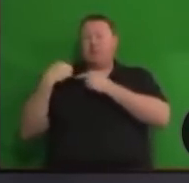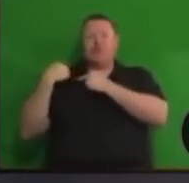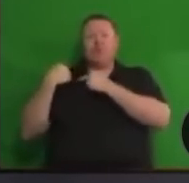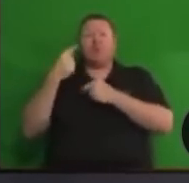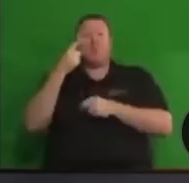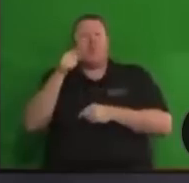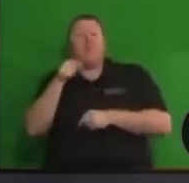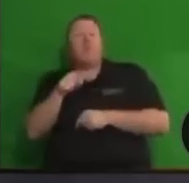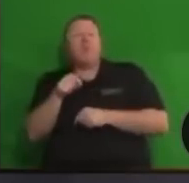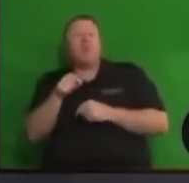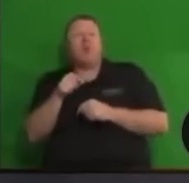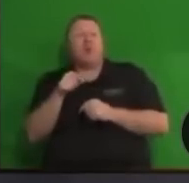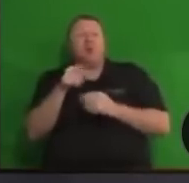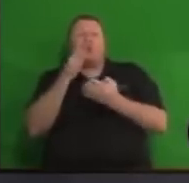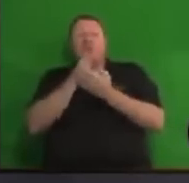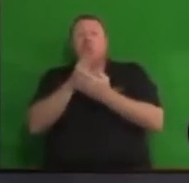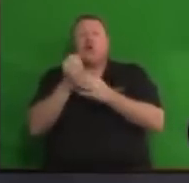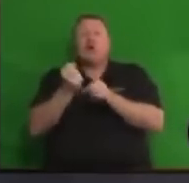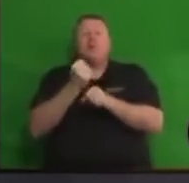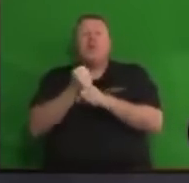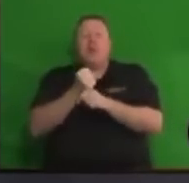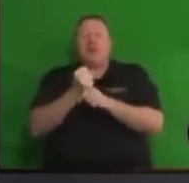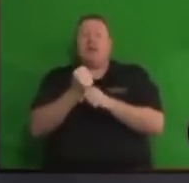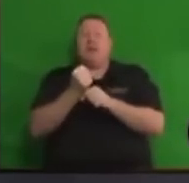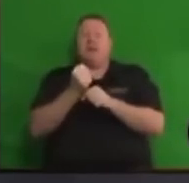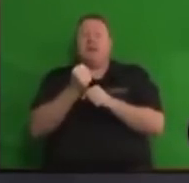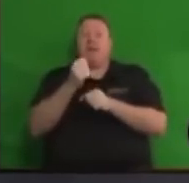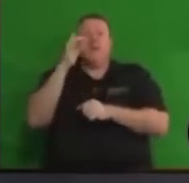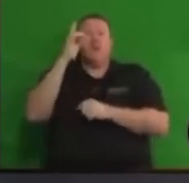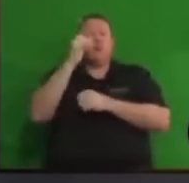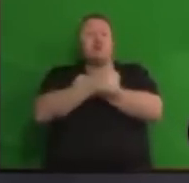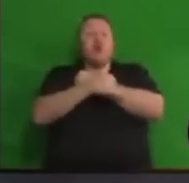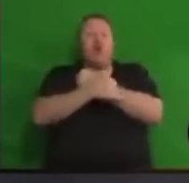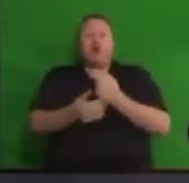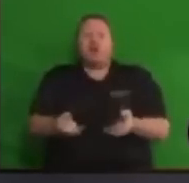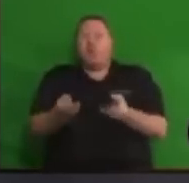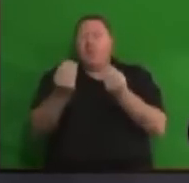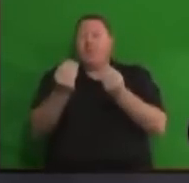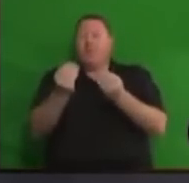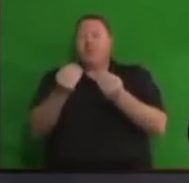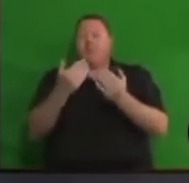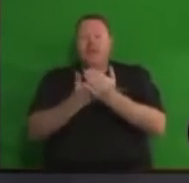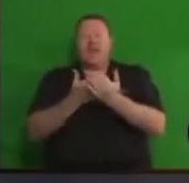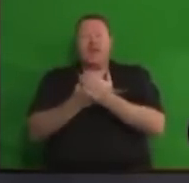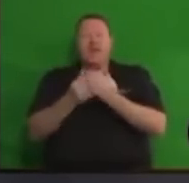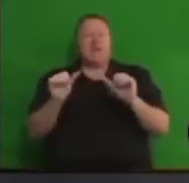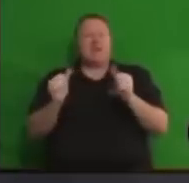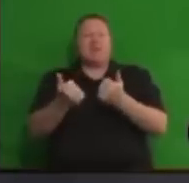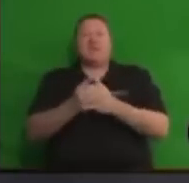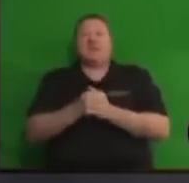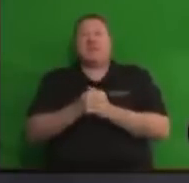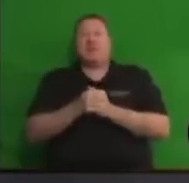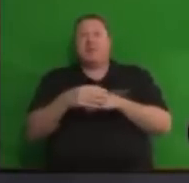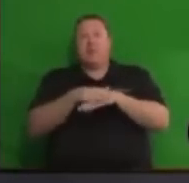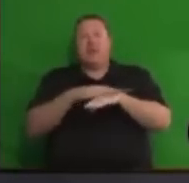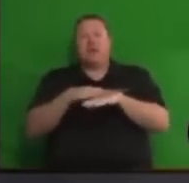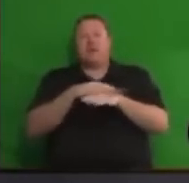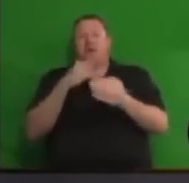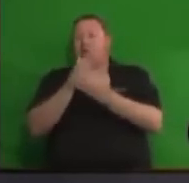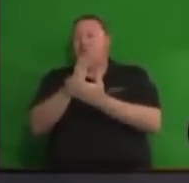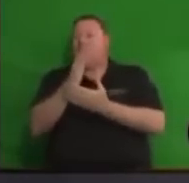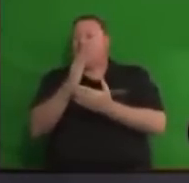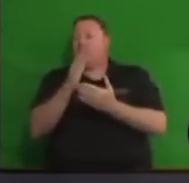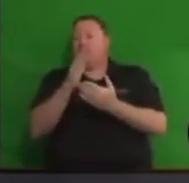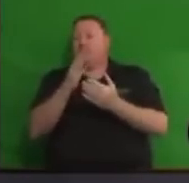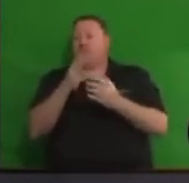nation inherit a country where they can thrive, where their basic rights are upheld, and I'm certain parents across